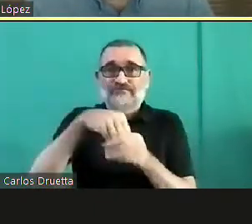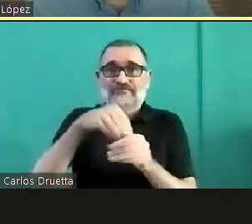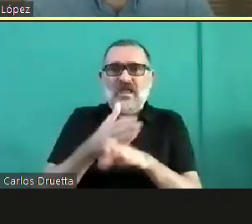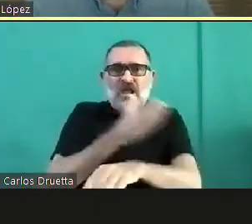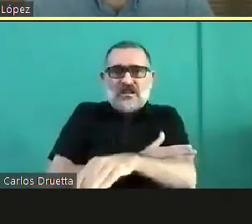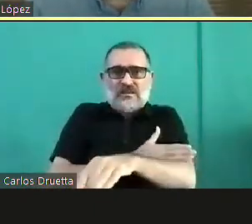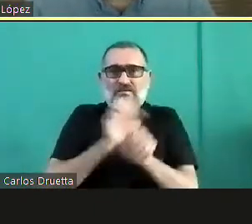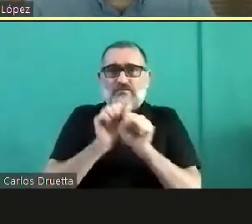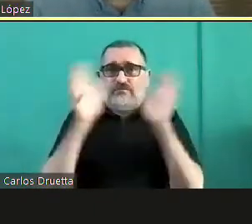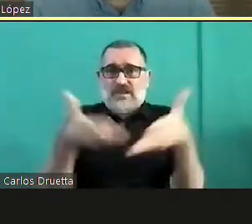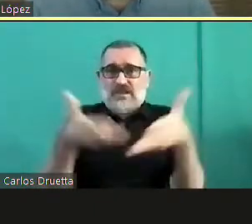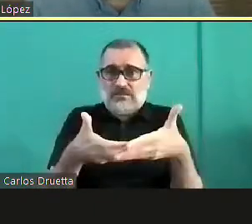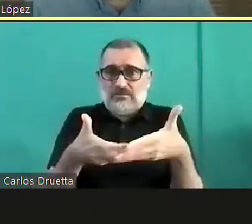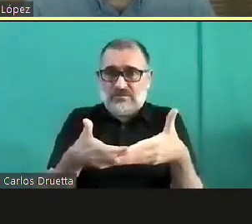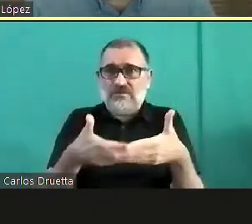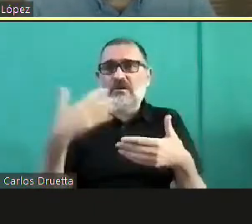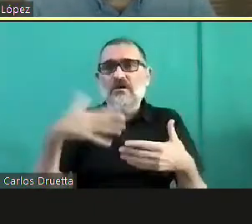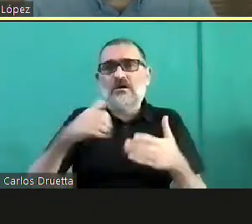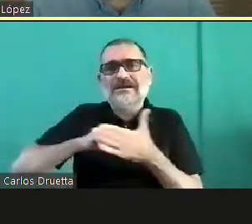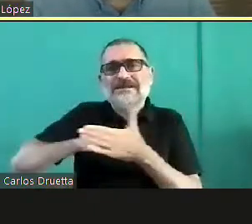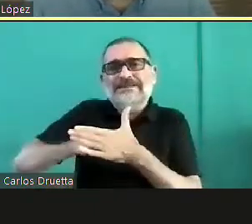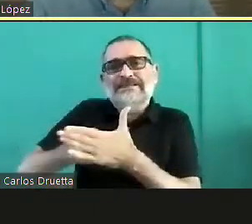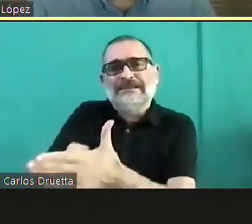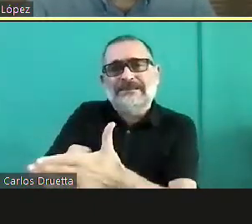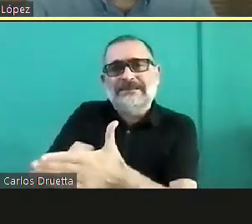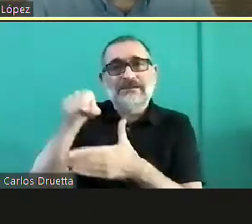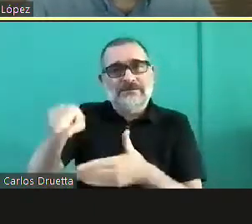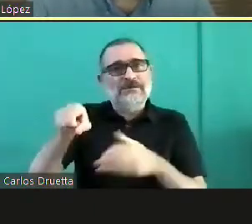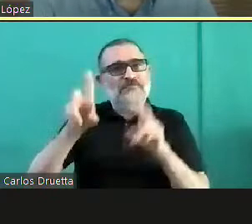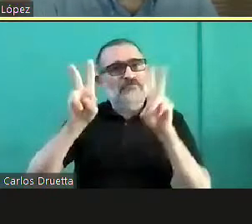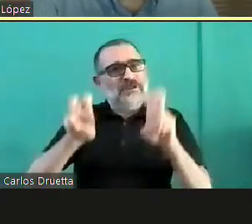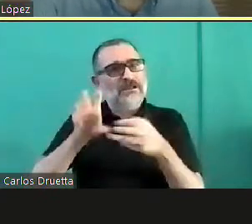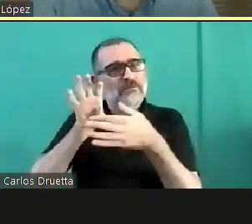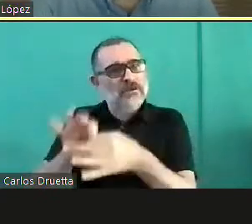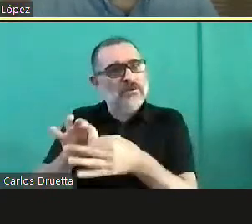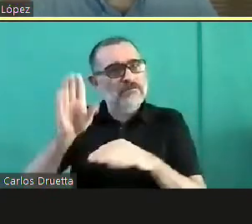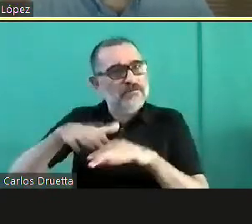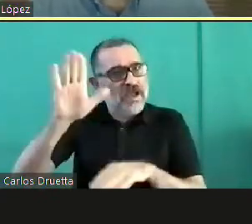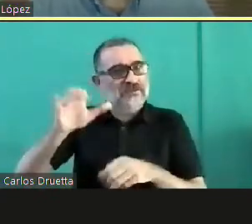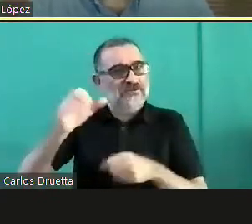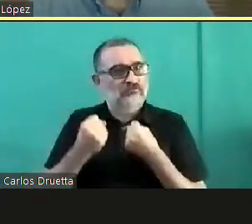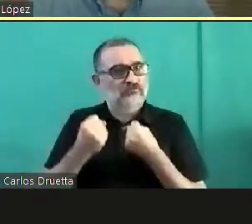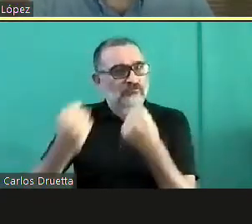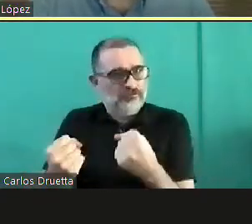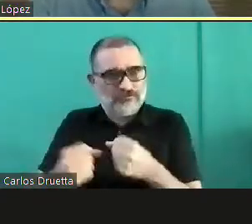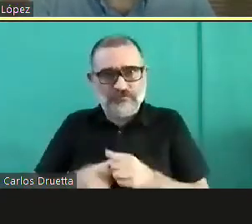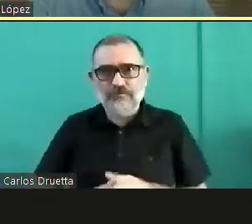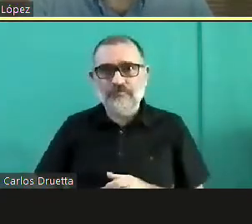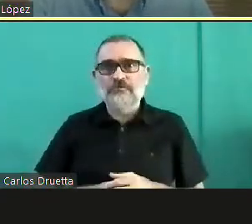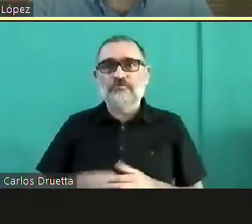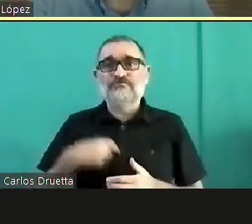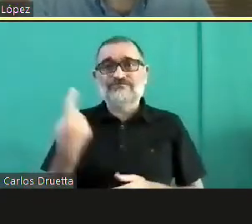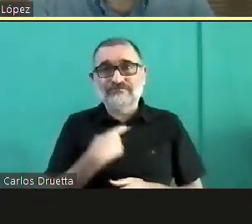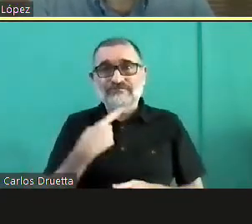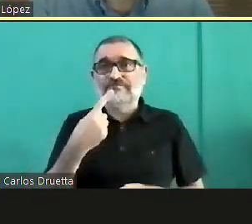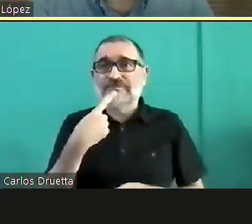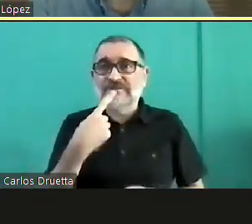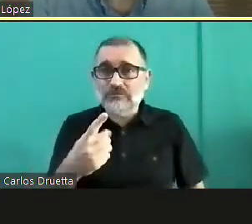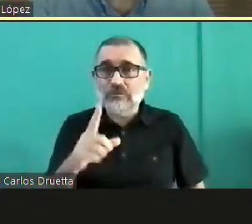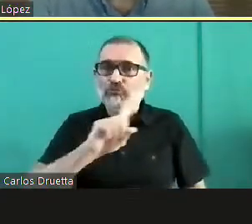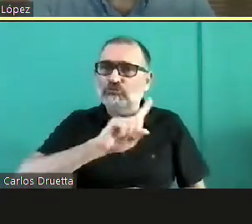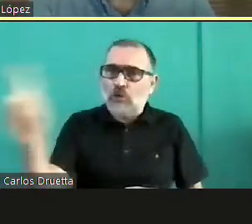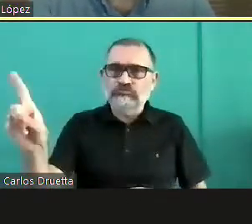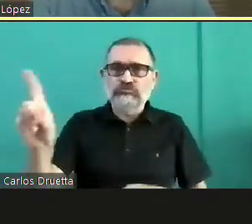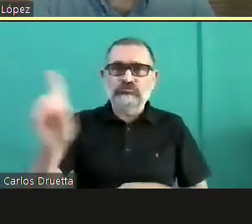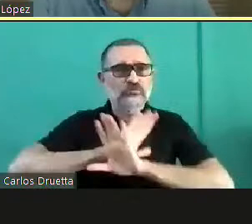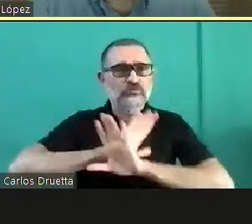of these warning labels. But we said, no, in fact, we need to accelerate this, and not only accelerate it, but